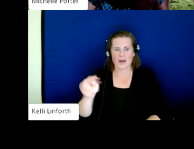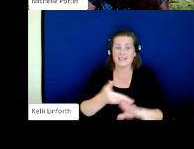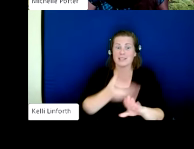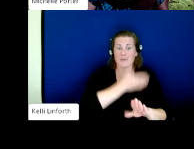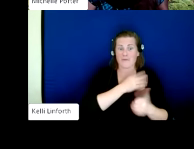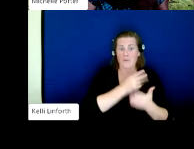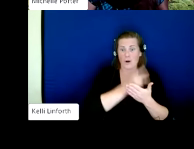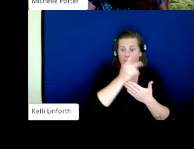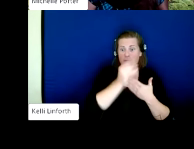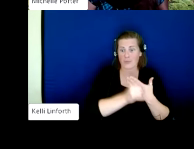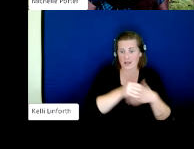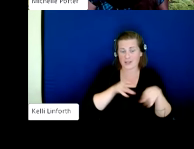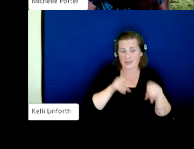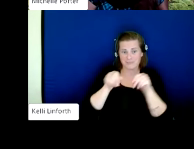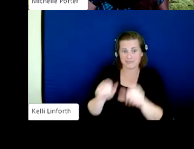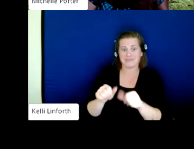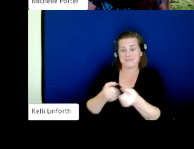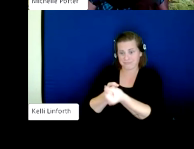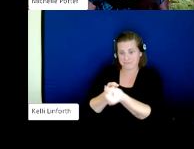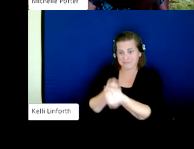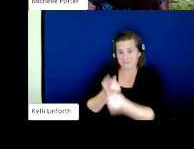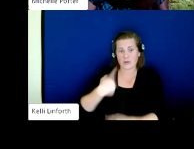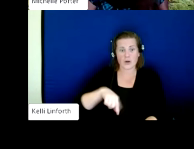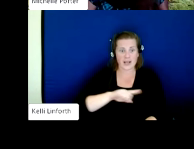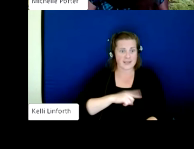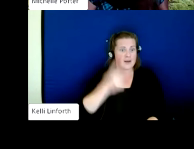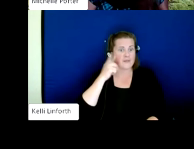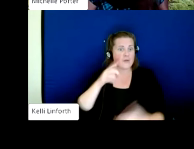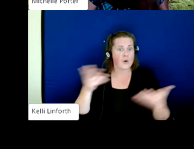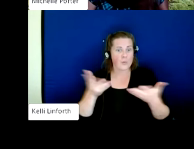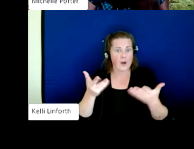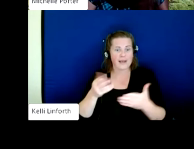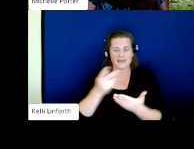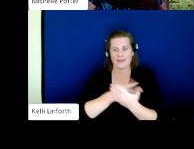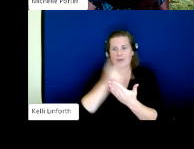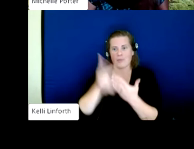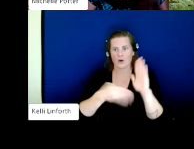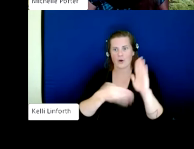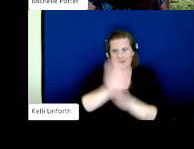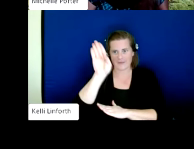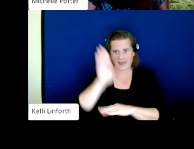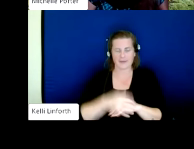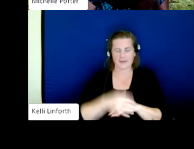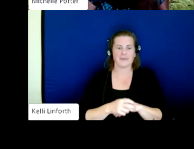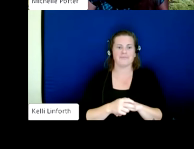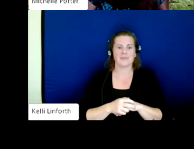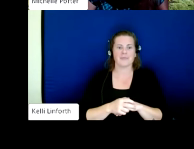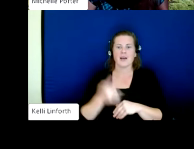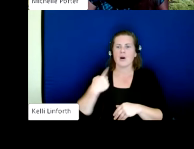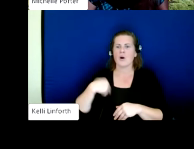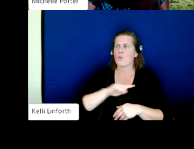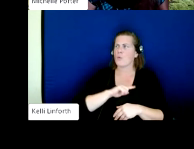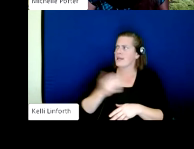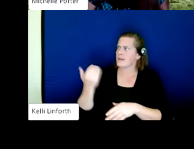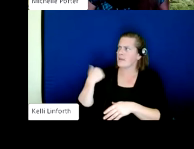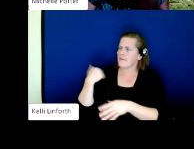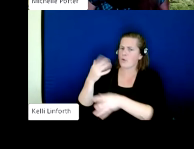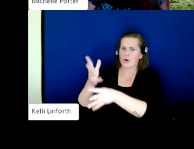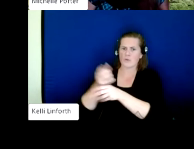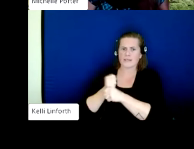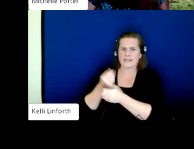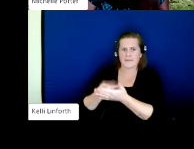to the idea behind the development of the program. So we had previously received funding to